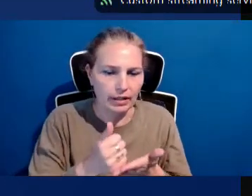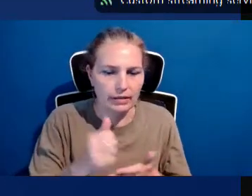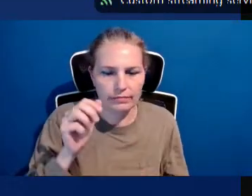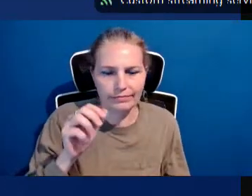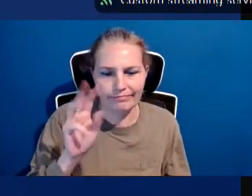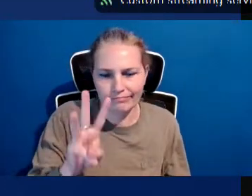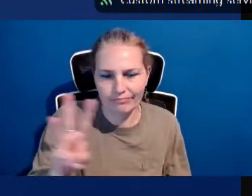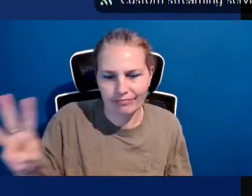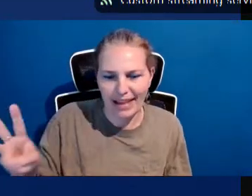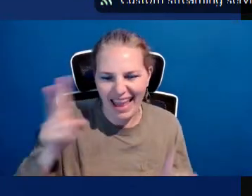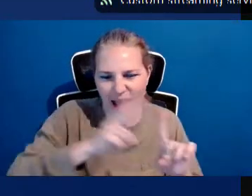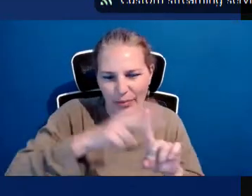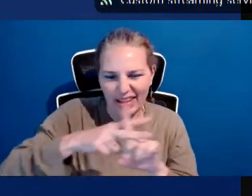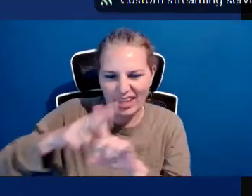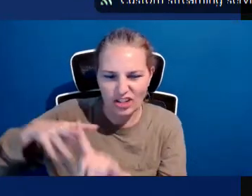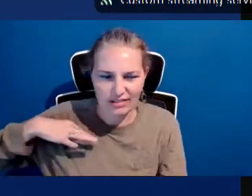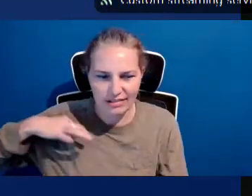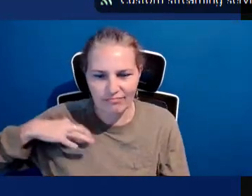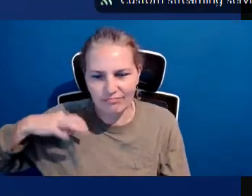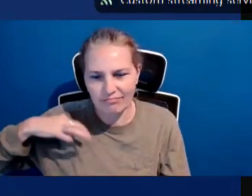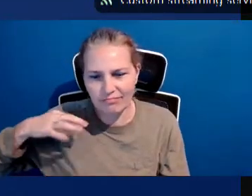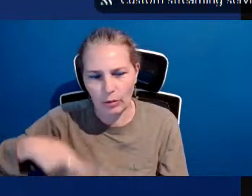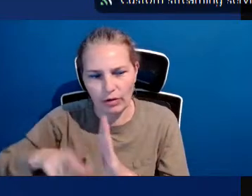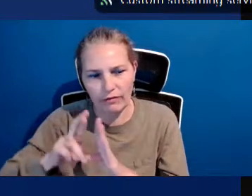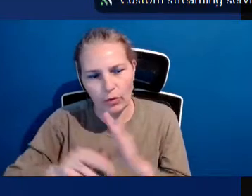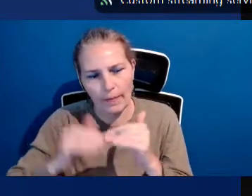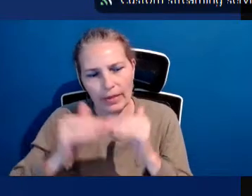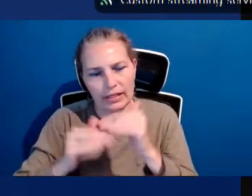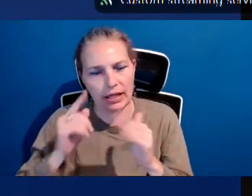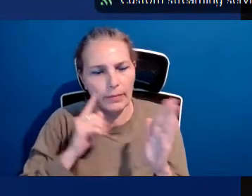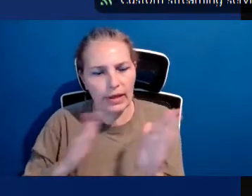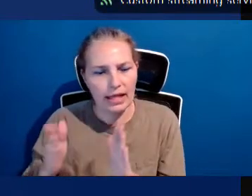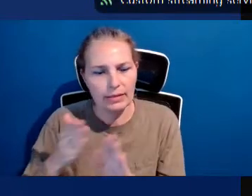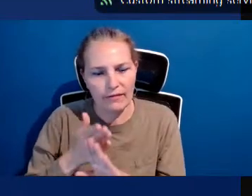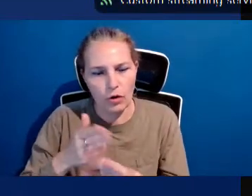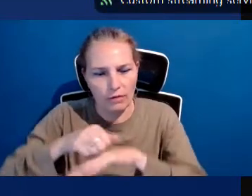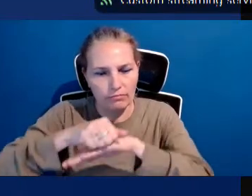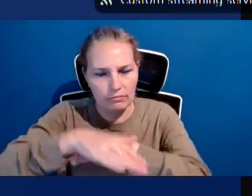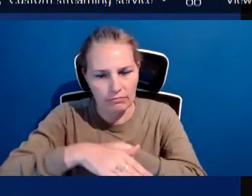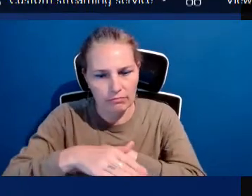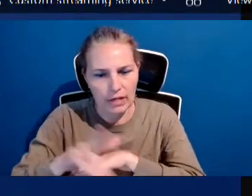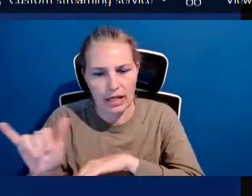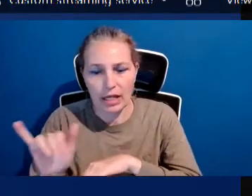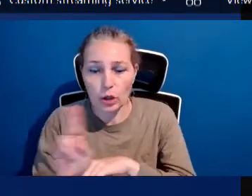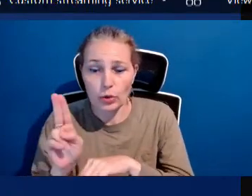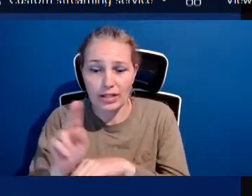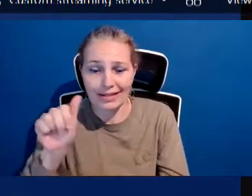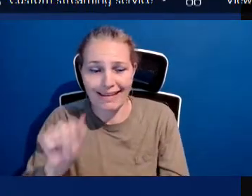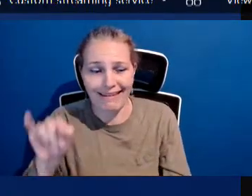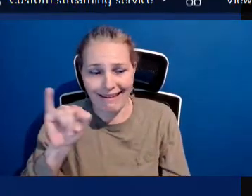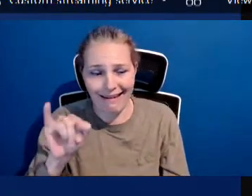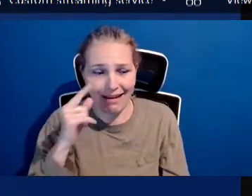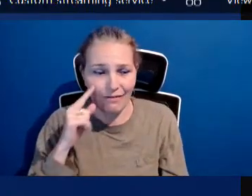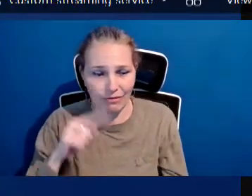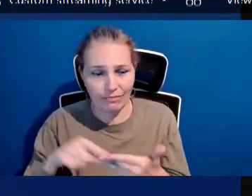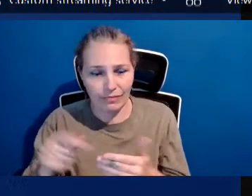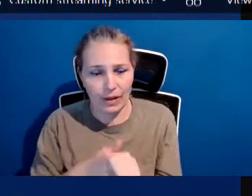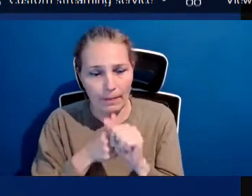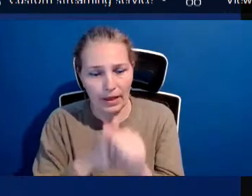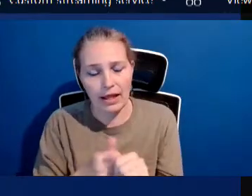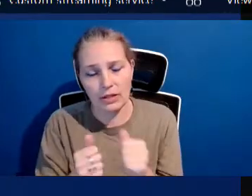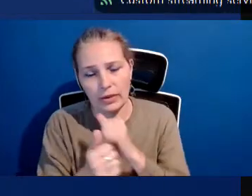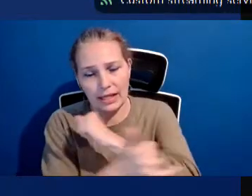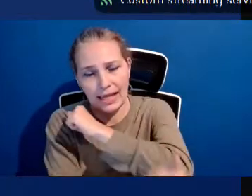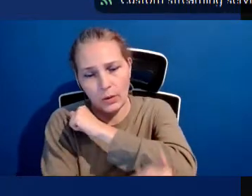uses artificial intelligence to check compliance with the county's zoning and building codes, and it flags potential issues